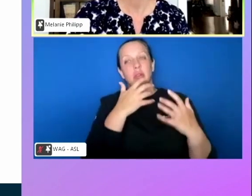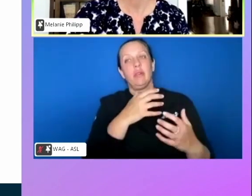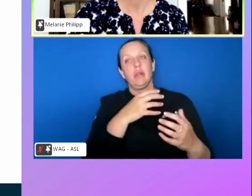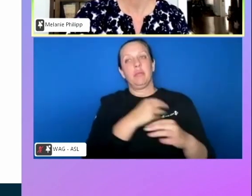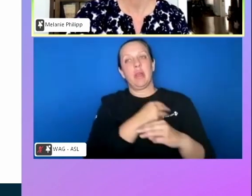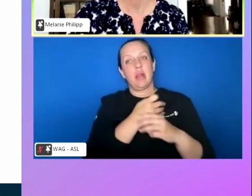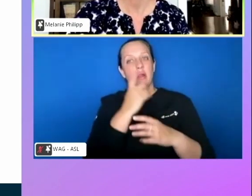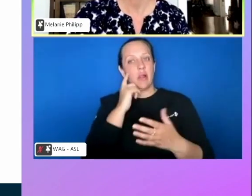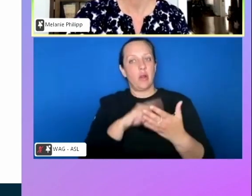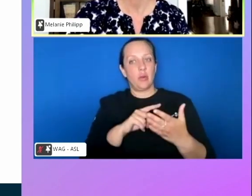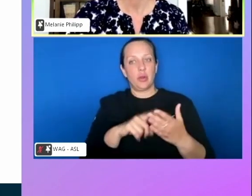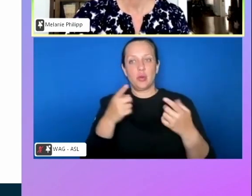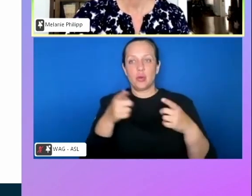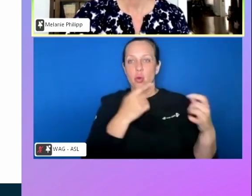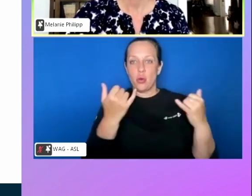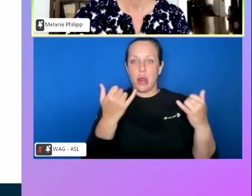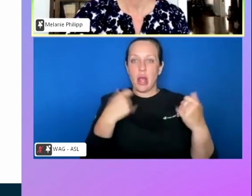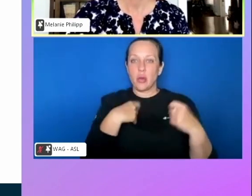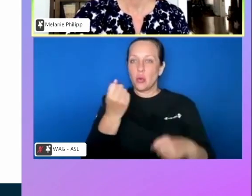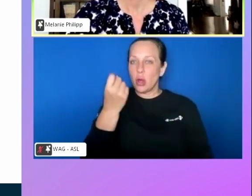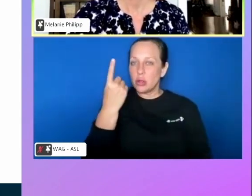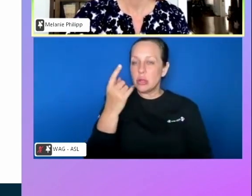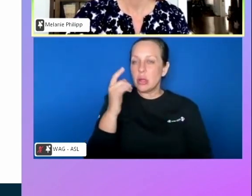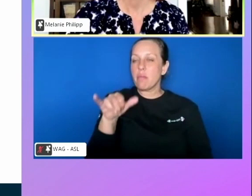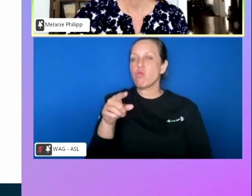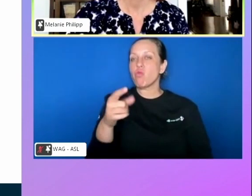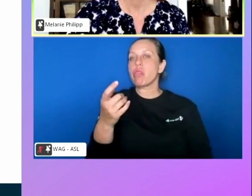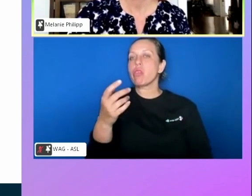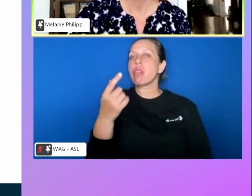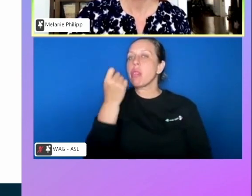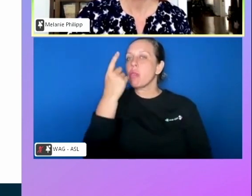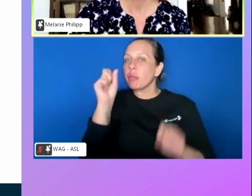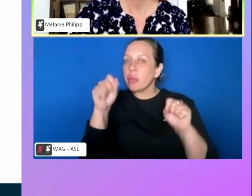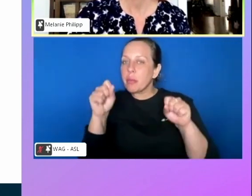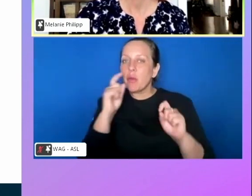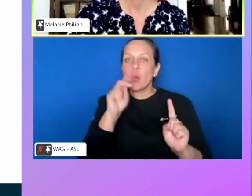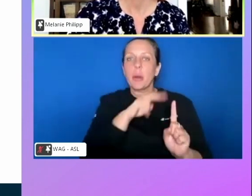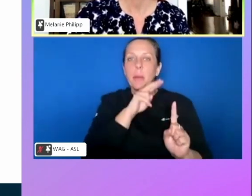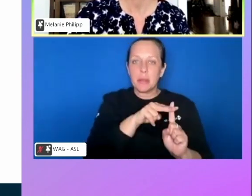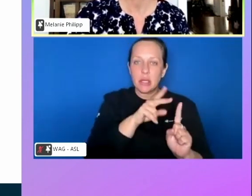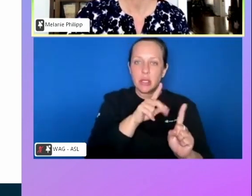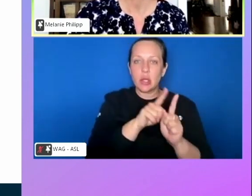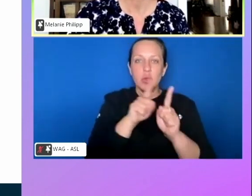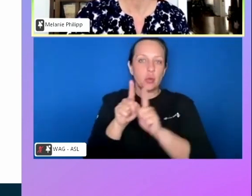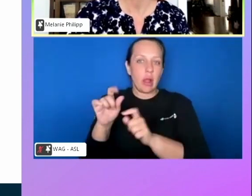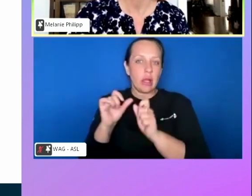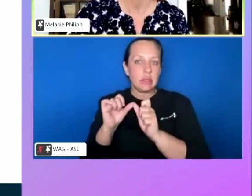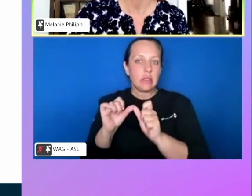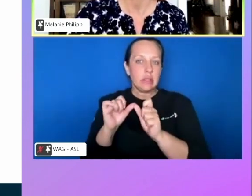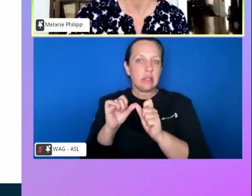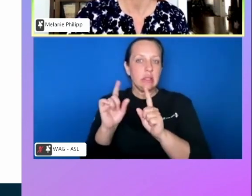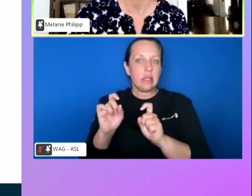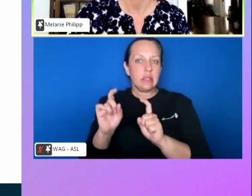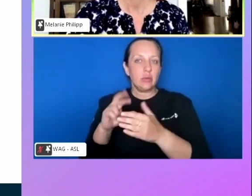on right now to understand its understandability for implementation as well as consistency in